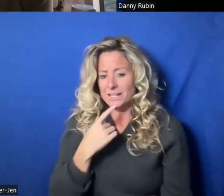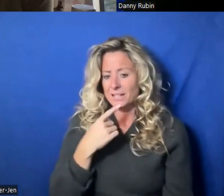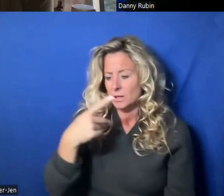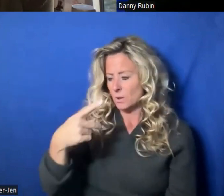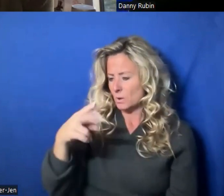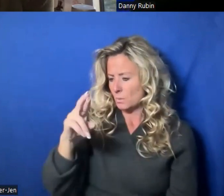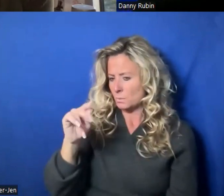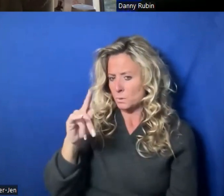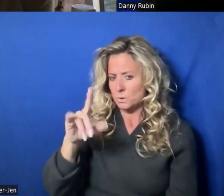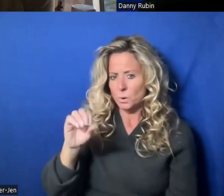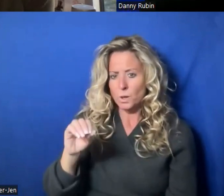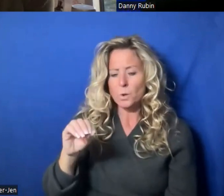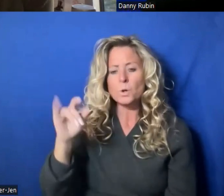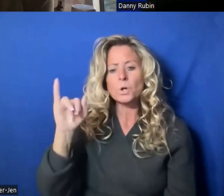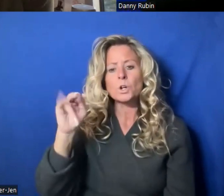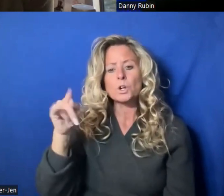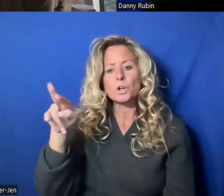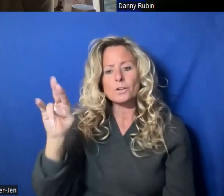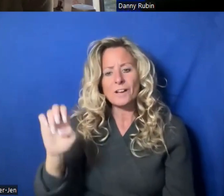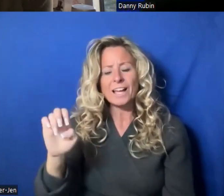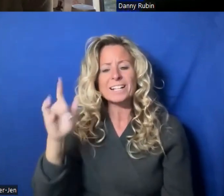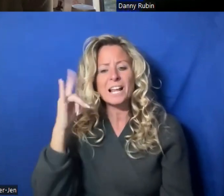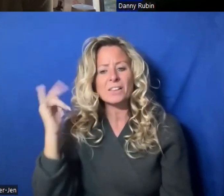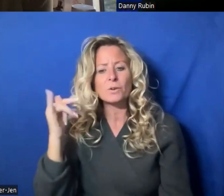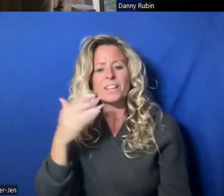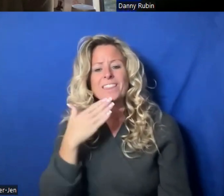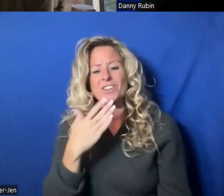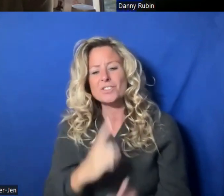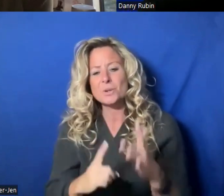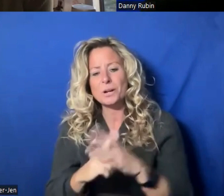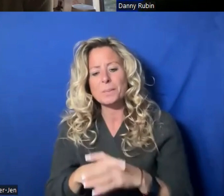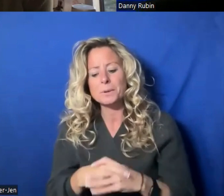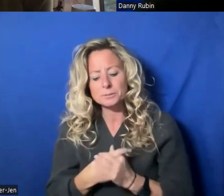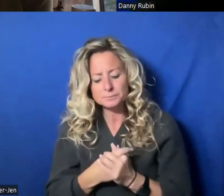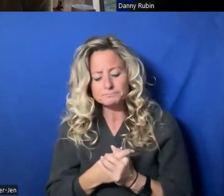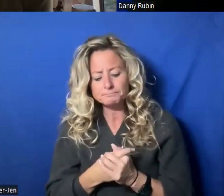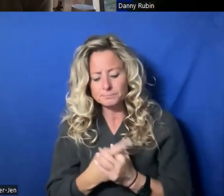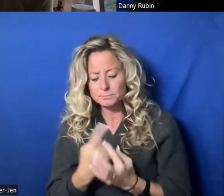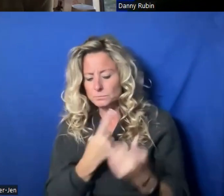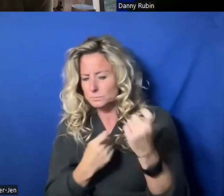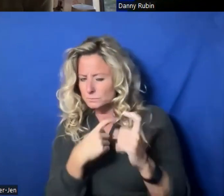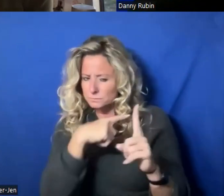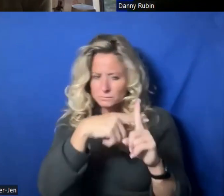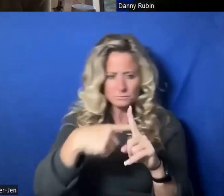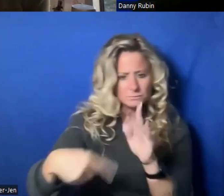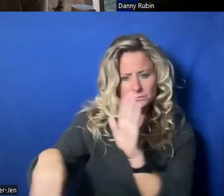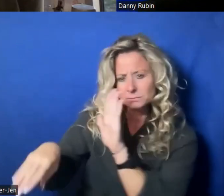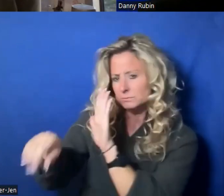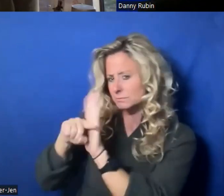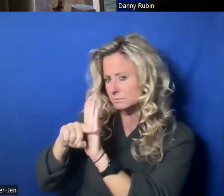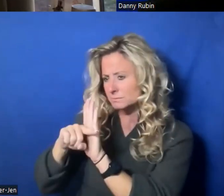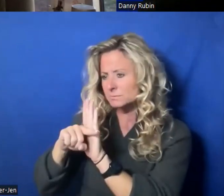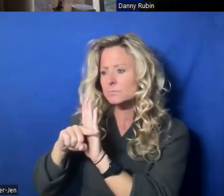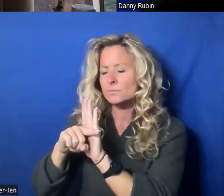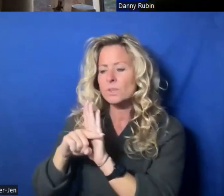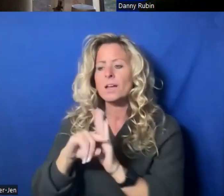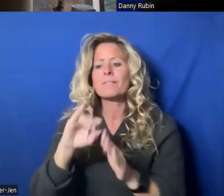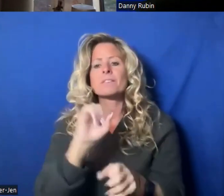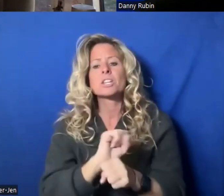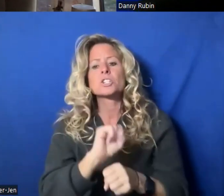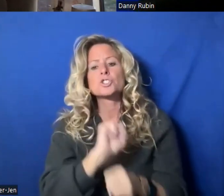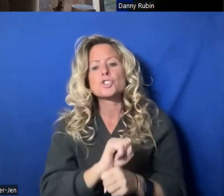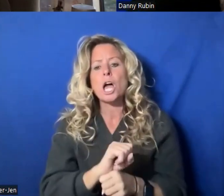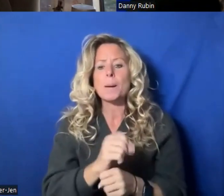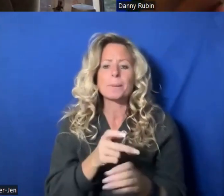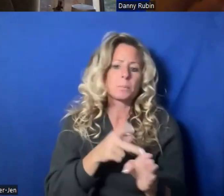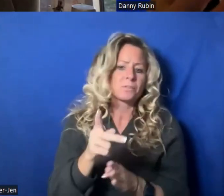School, Irvine, California. Thank you for being here. And the question is, what are some of the pros and cons of the job, of the Yeah.